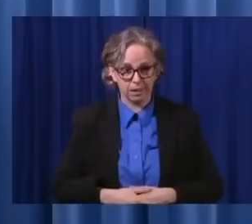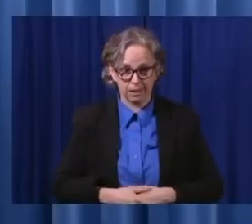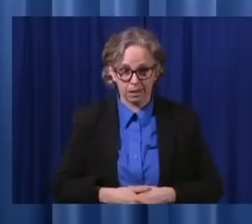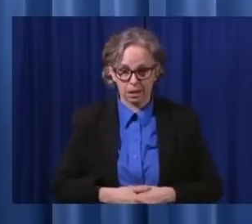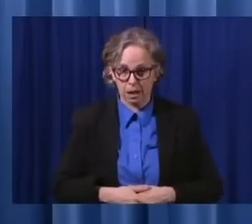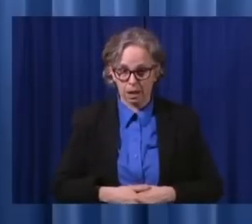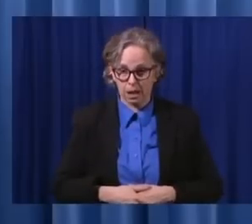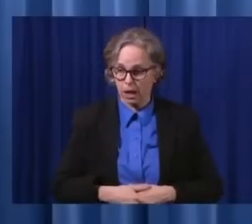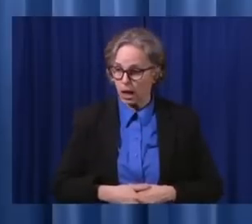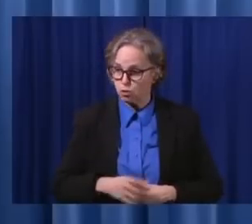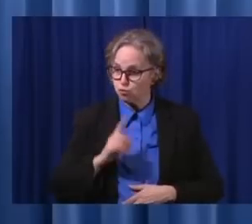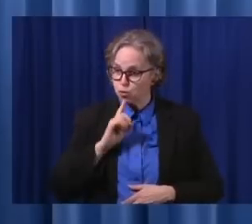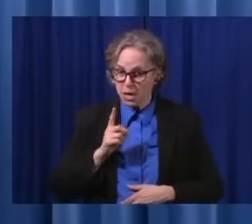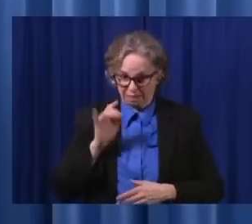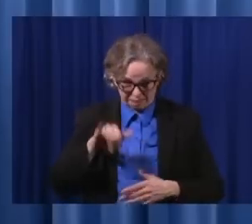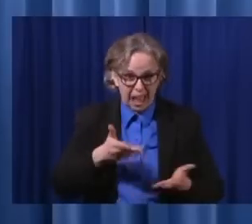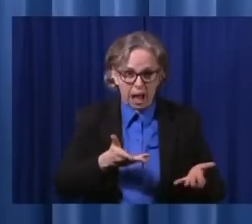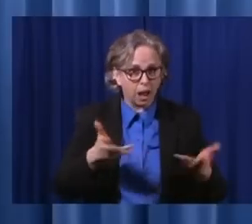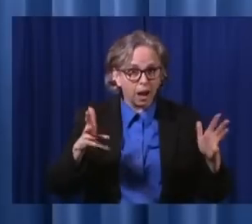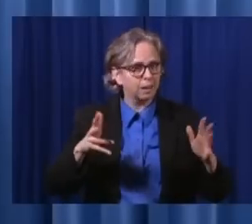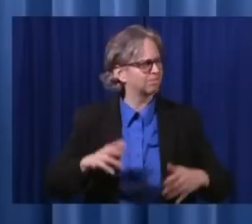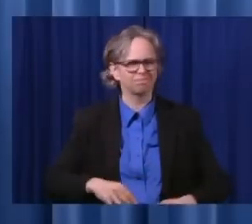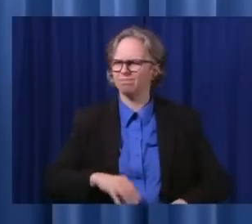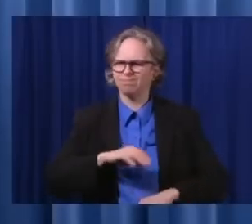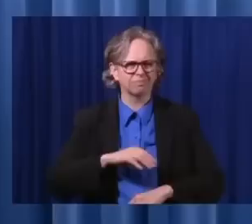is in regard to what people do every day.